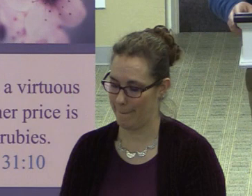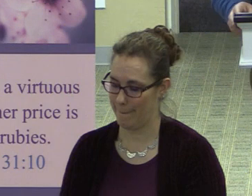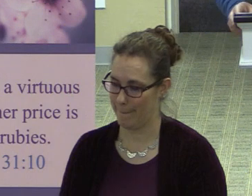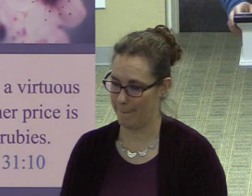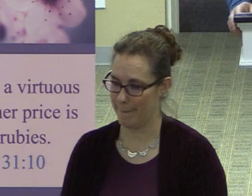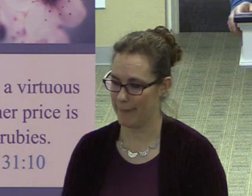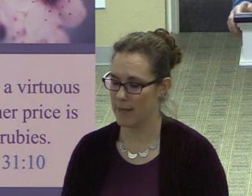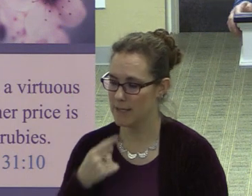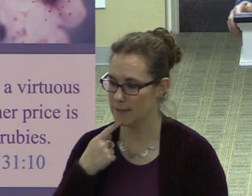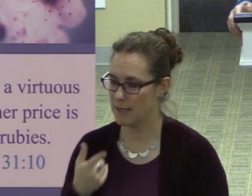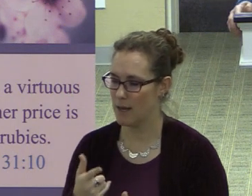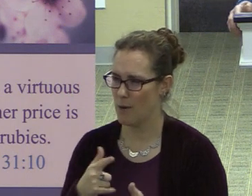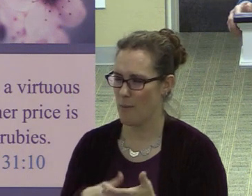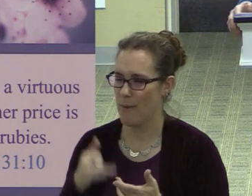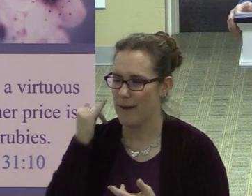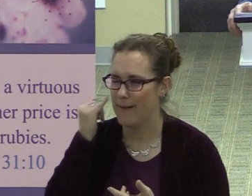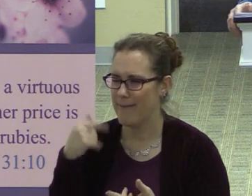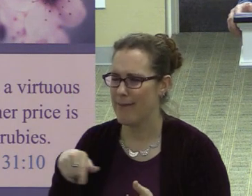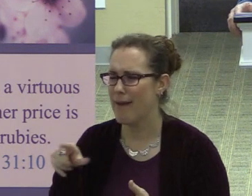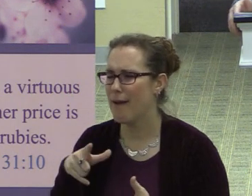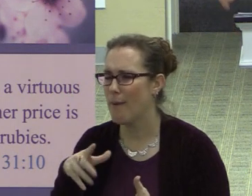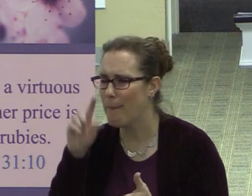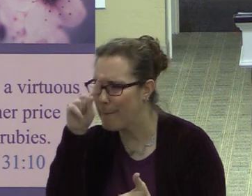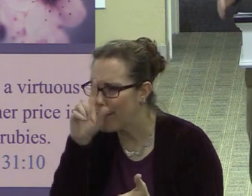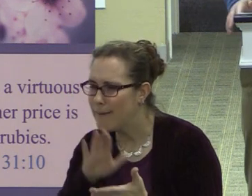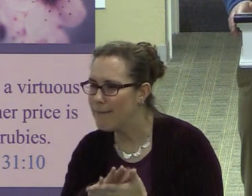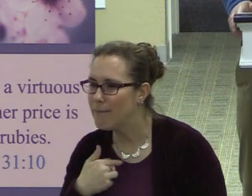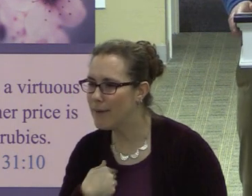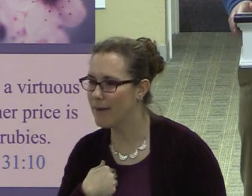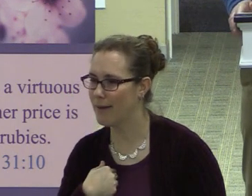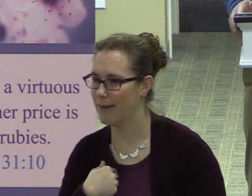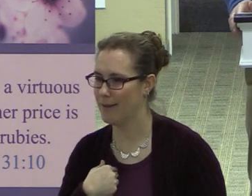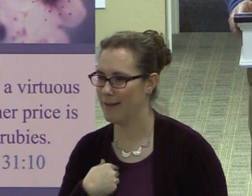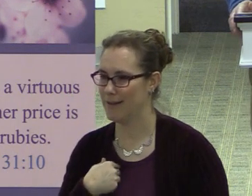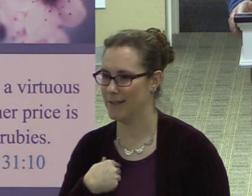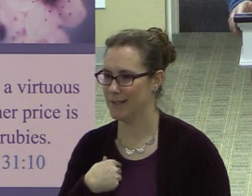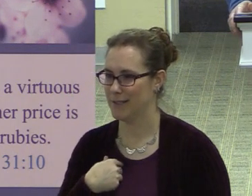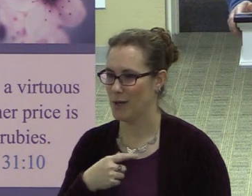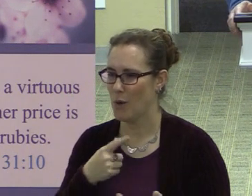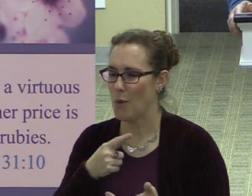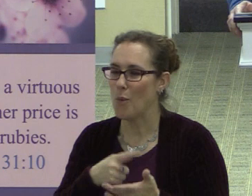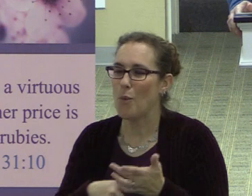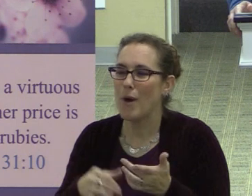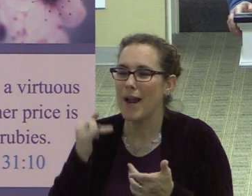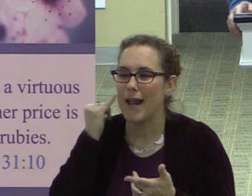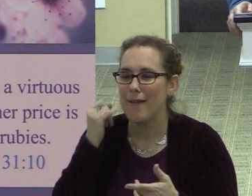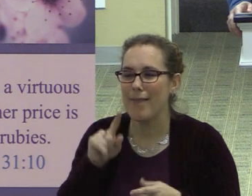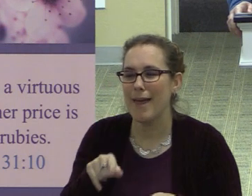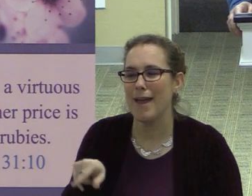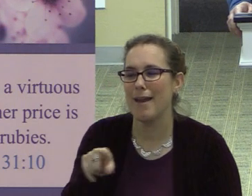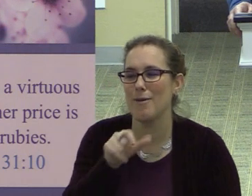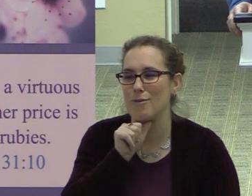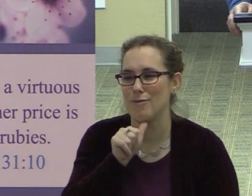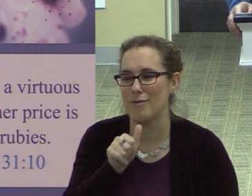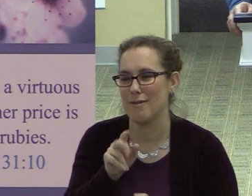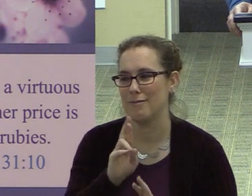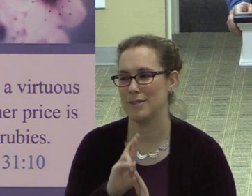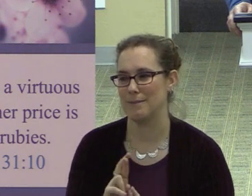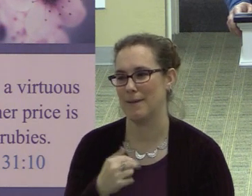He said, "Well, what if they don't believe me?" Basically, he's saying, "What if they don't respect me?"